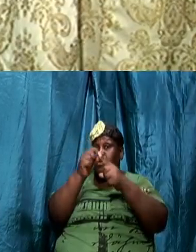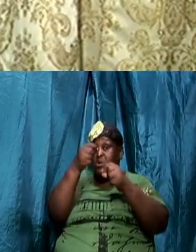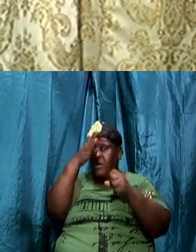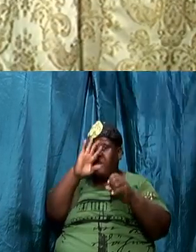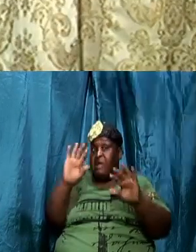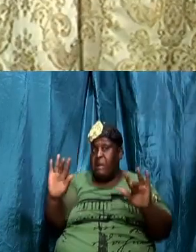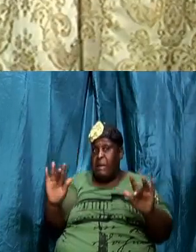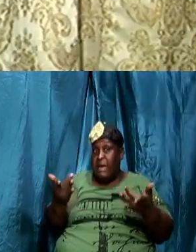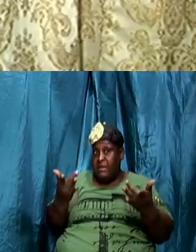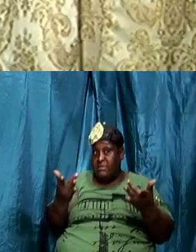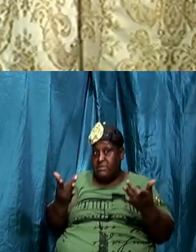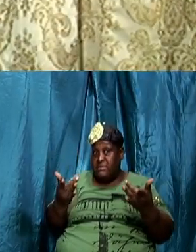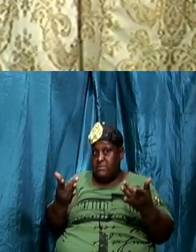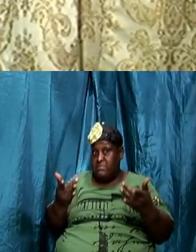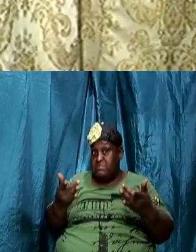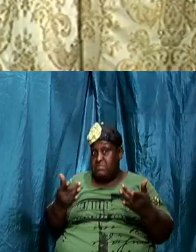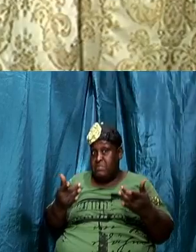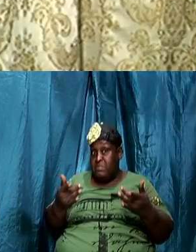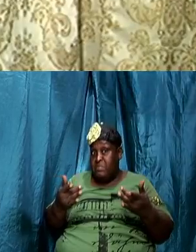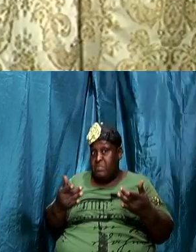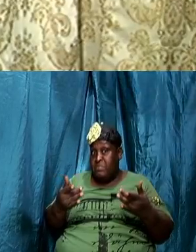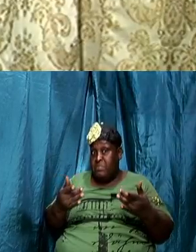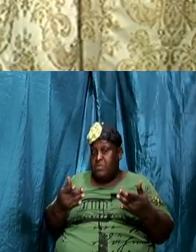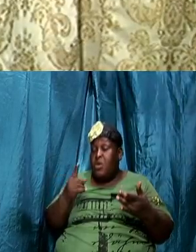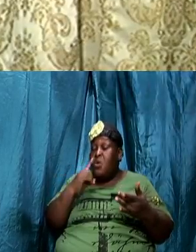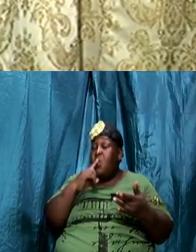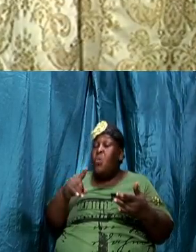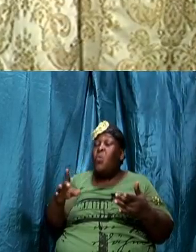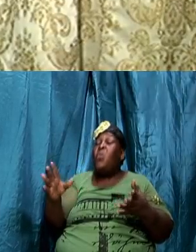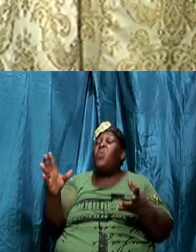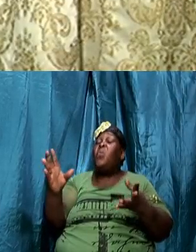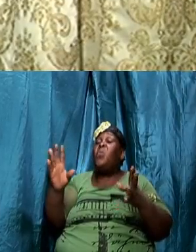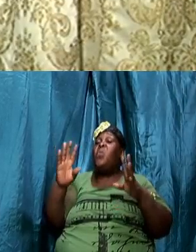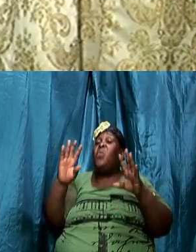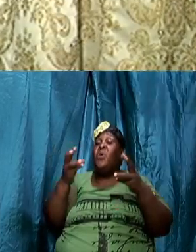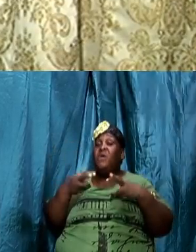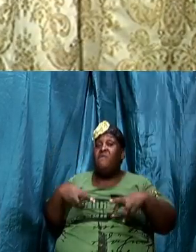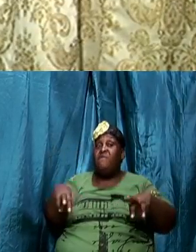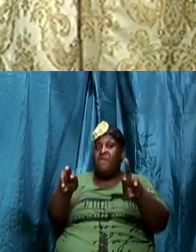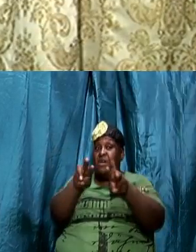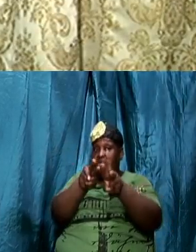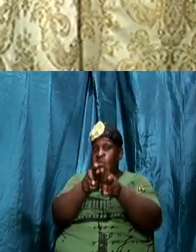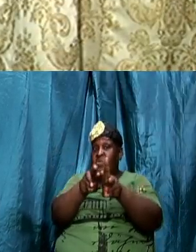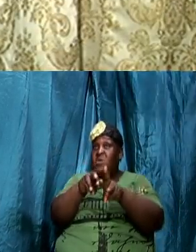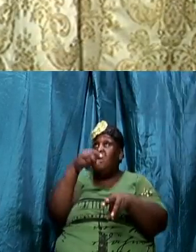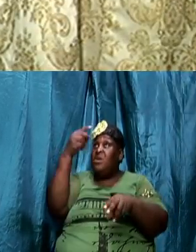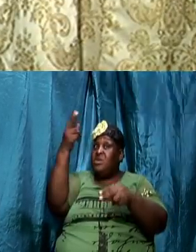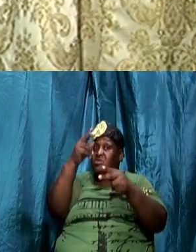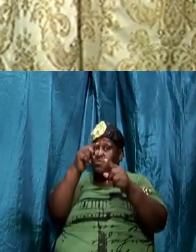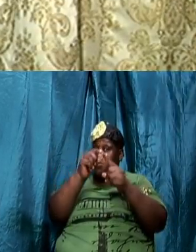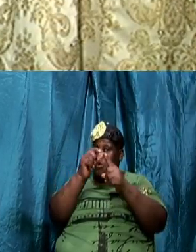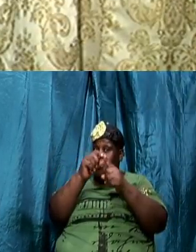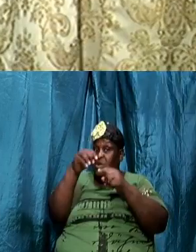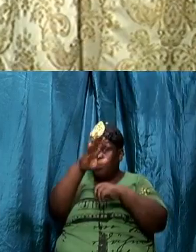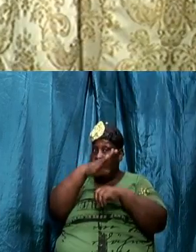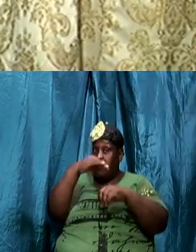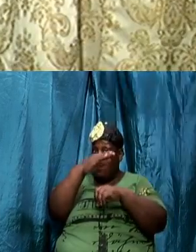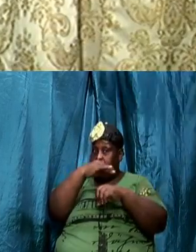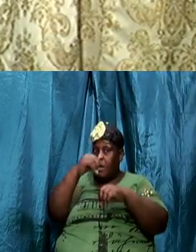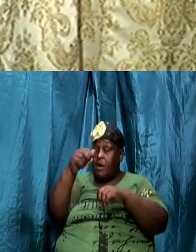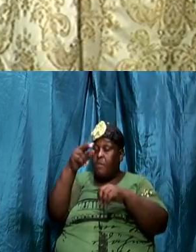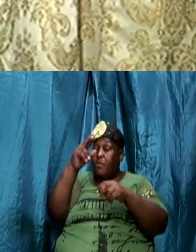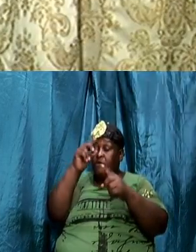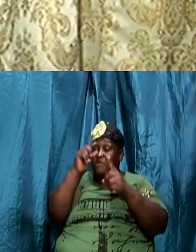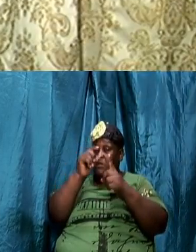with Almighty God, who treasures his word above his